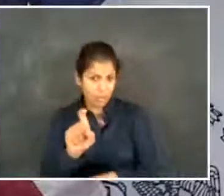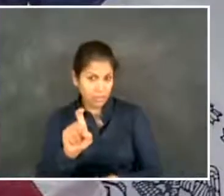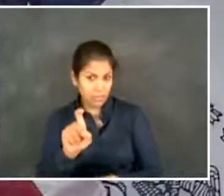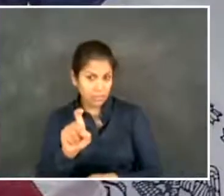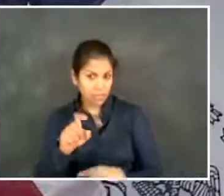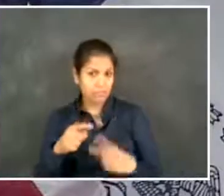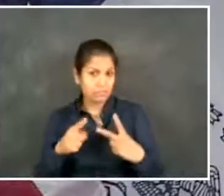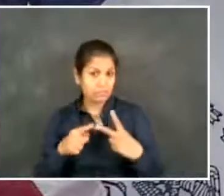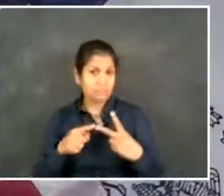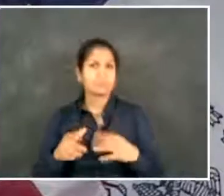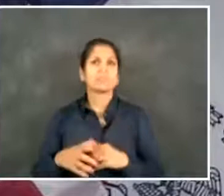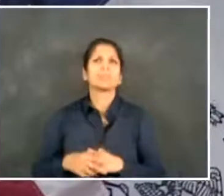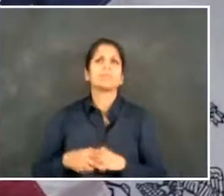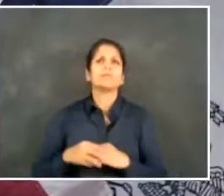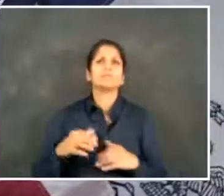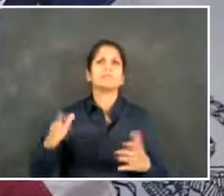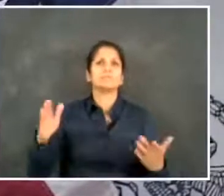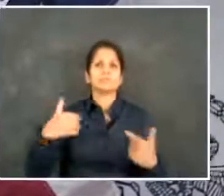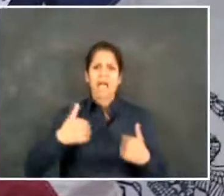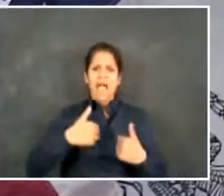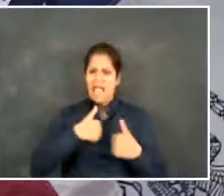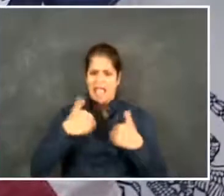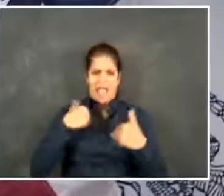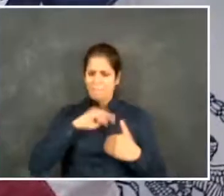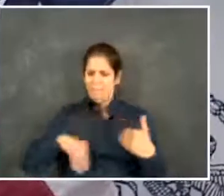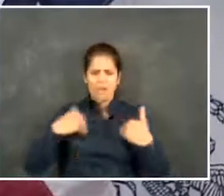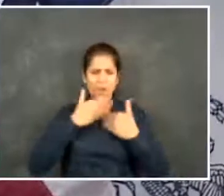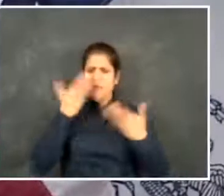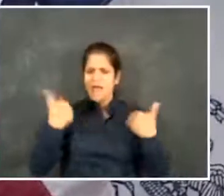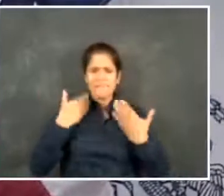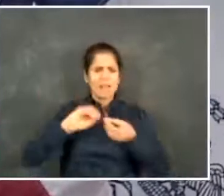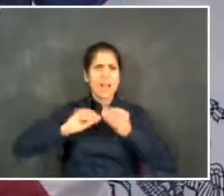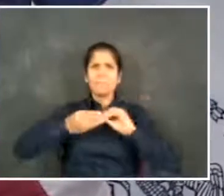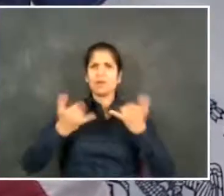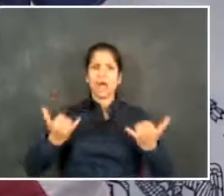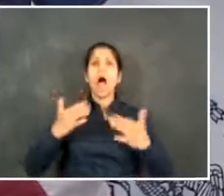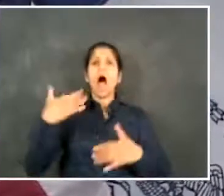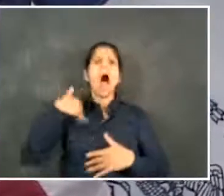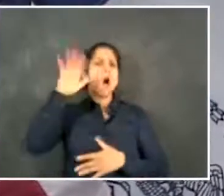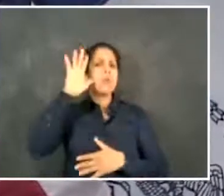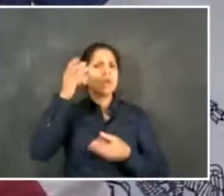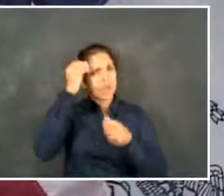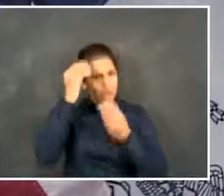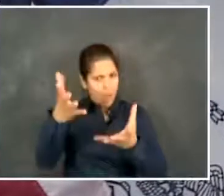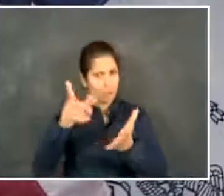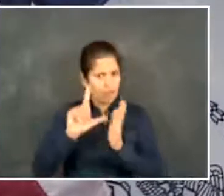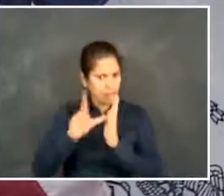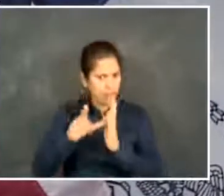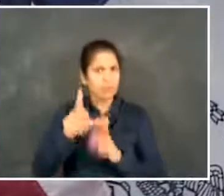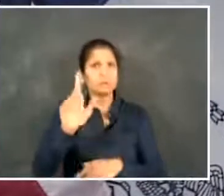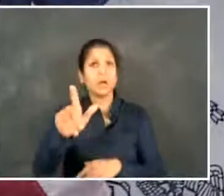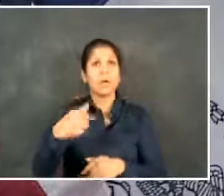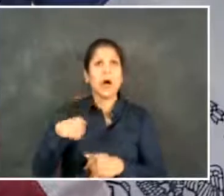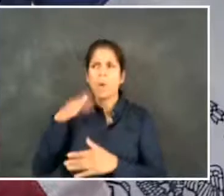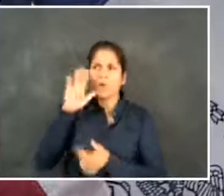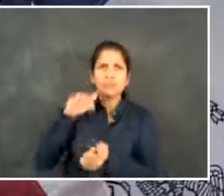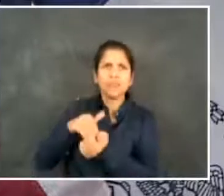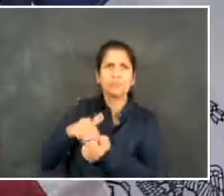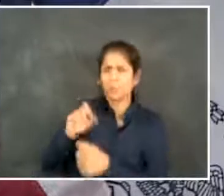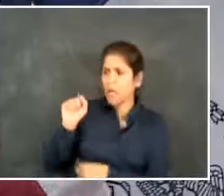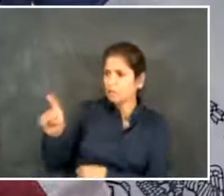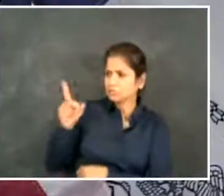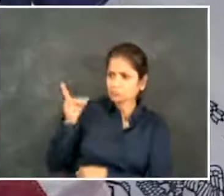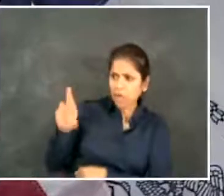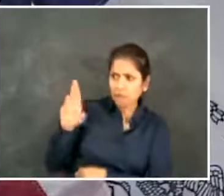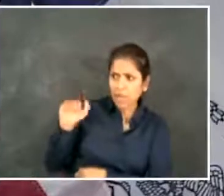Barbeau happens to, but if not, we will get you an update. Yeah, the goals we've set, from everything I have heard, we're sticking to